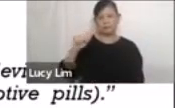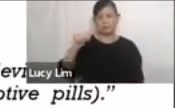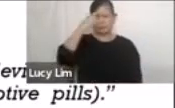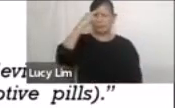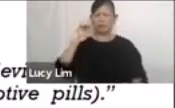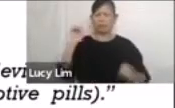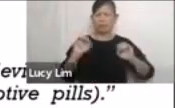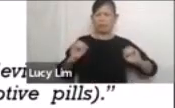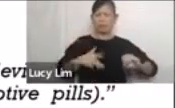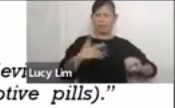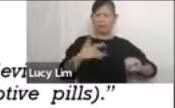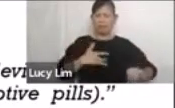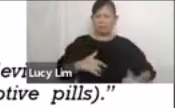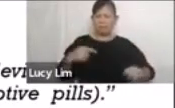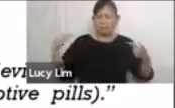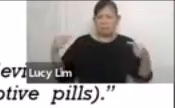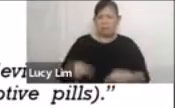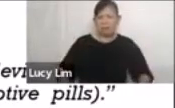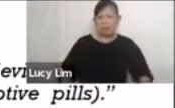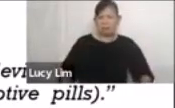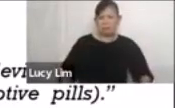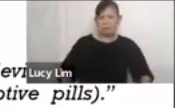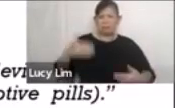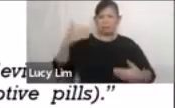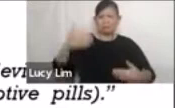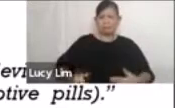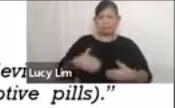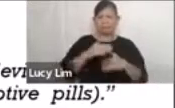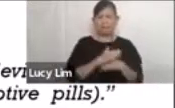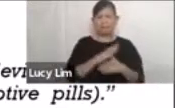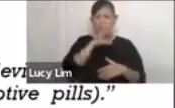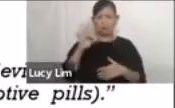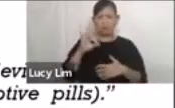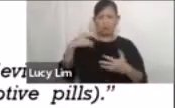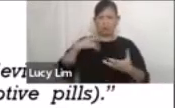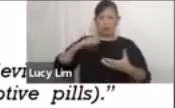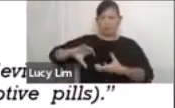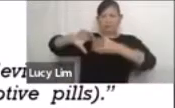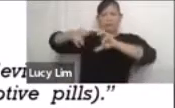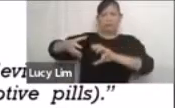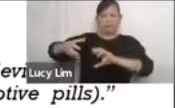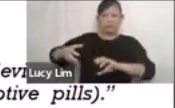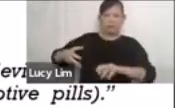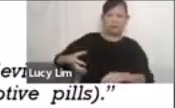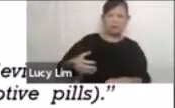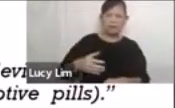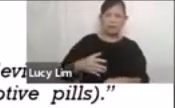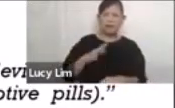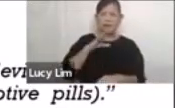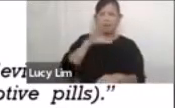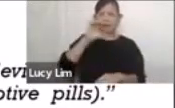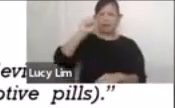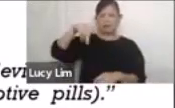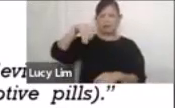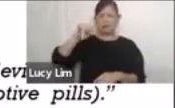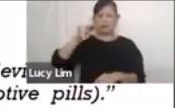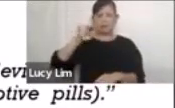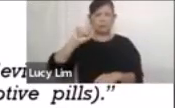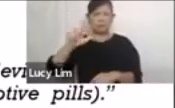the spine. Therefore, if dislocation or something happens with such externally placed devices,